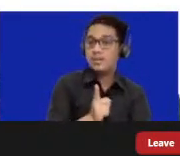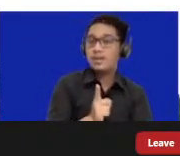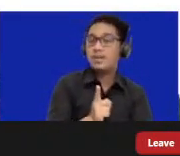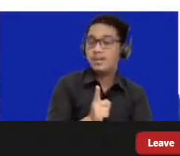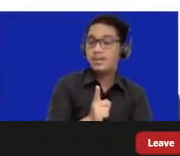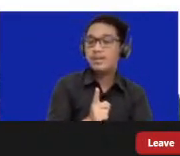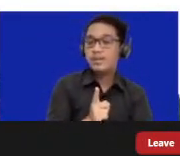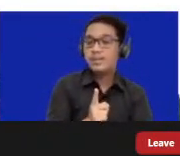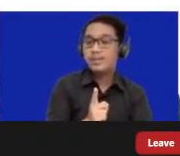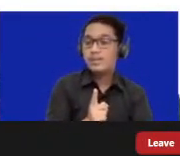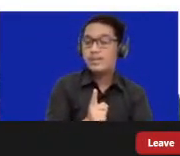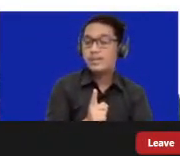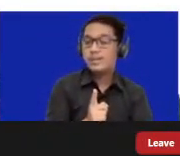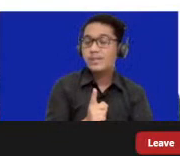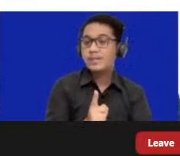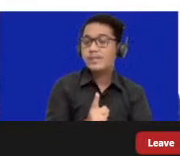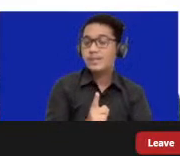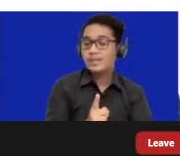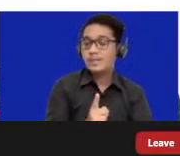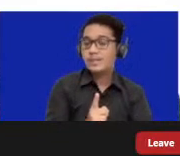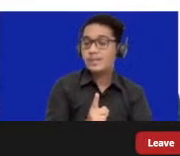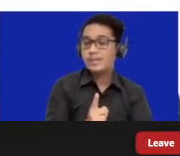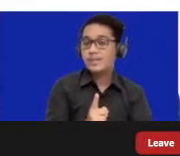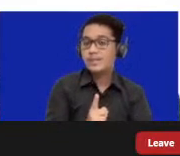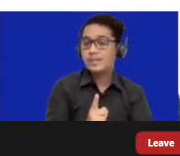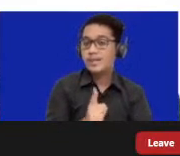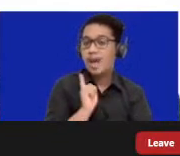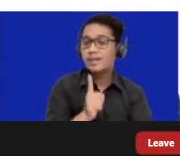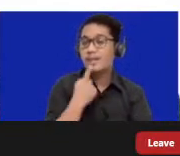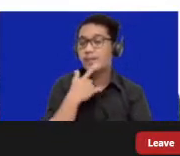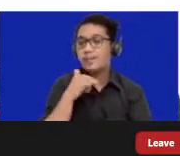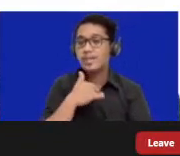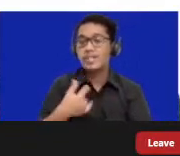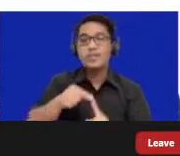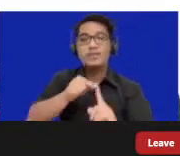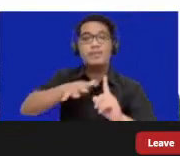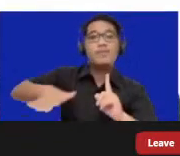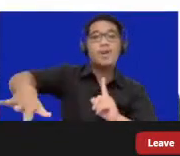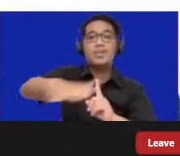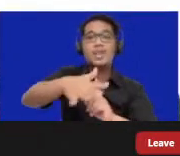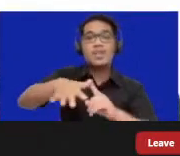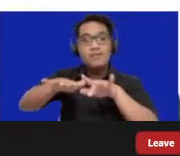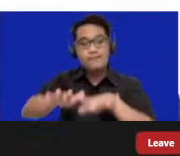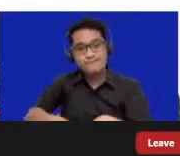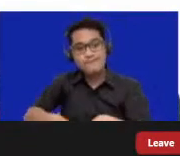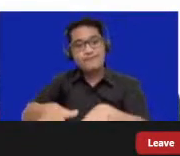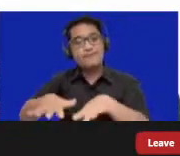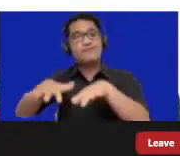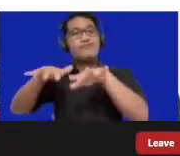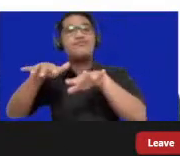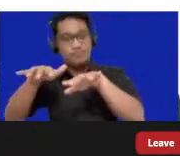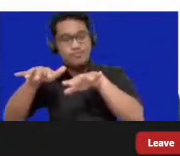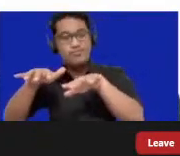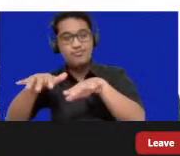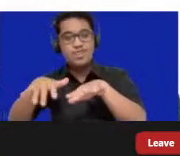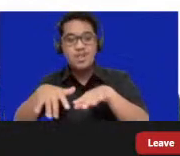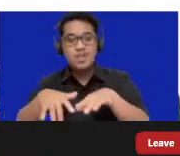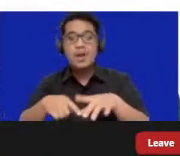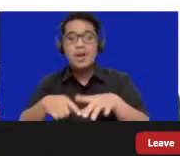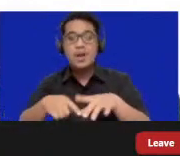rising saltwater levels. So this is a country that regularly has to deal